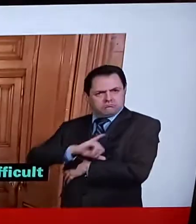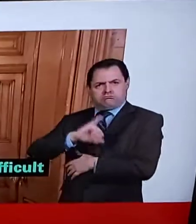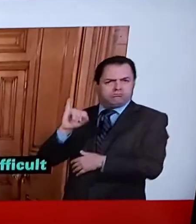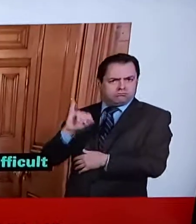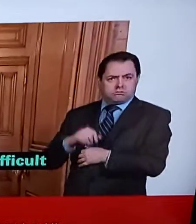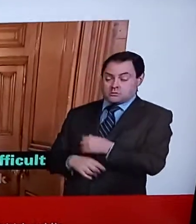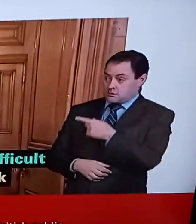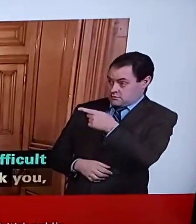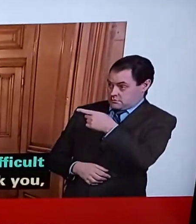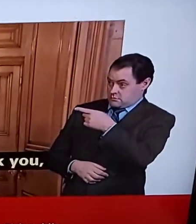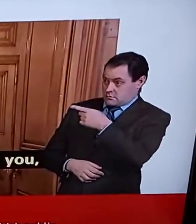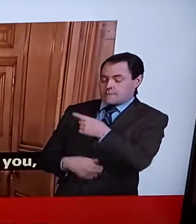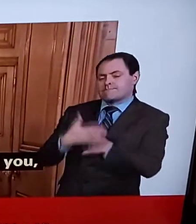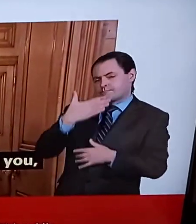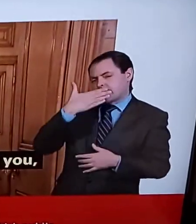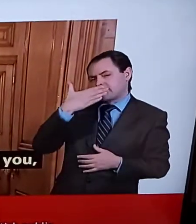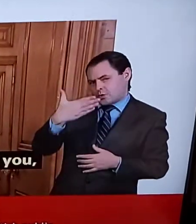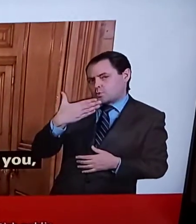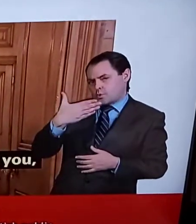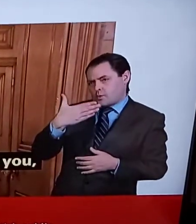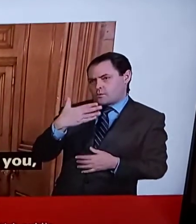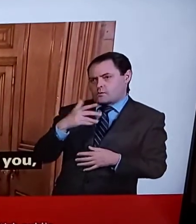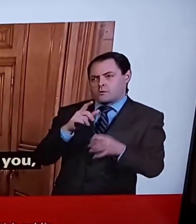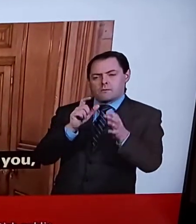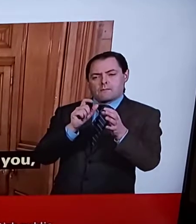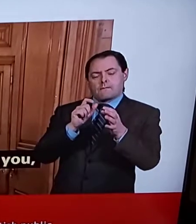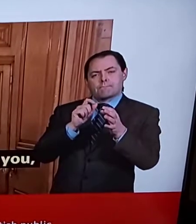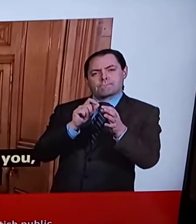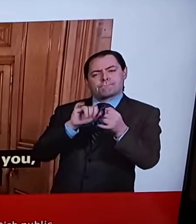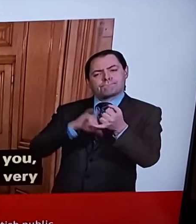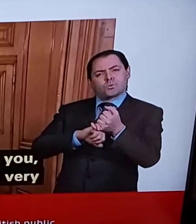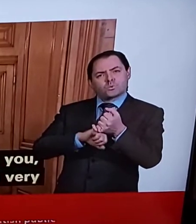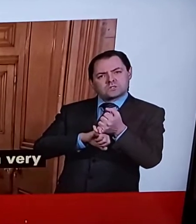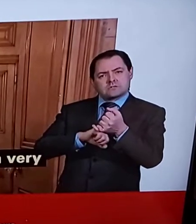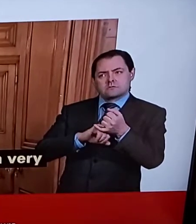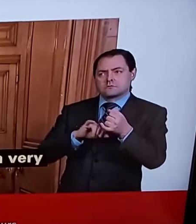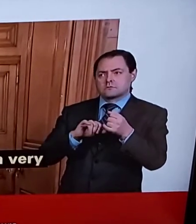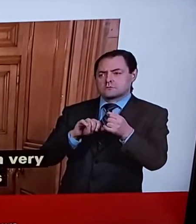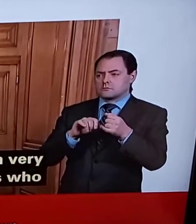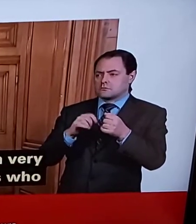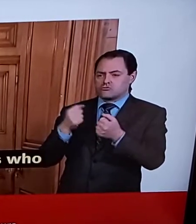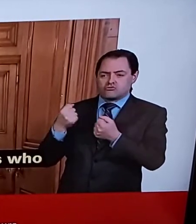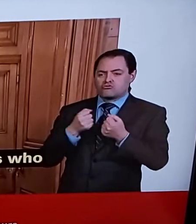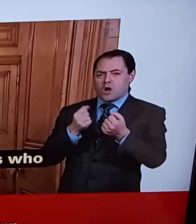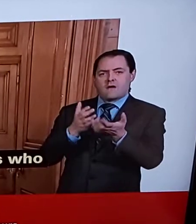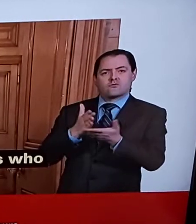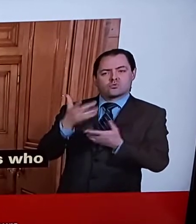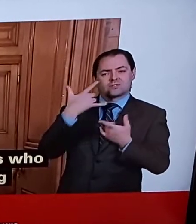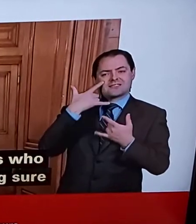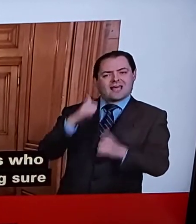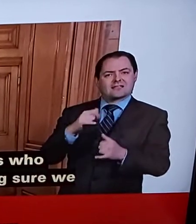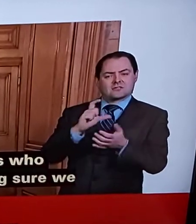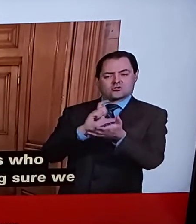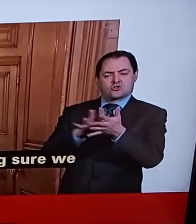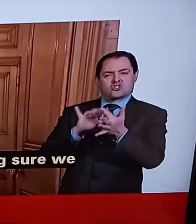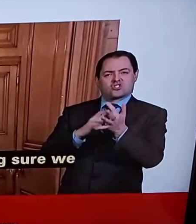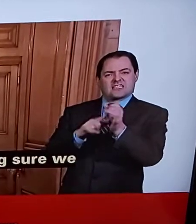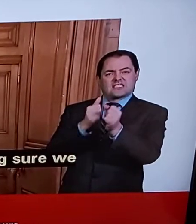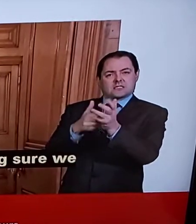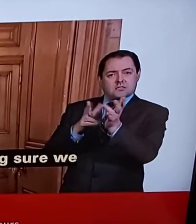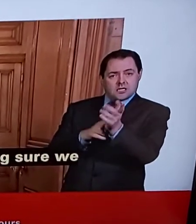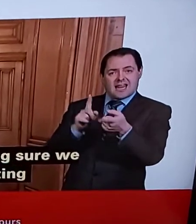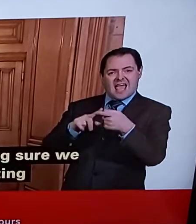very grateful to Boots and to others who've played a role in making sure that we can have drive-through testing in Chessington, in the O2 Centre, and